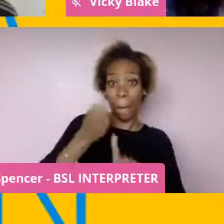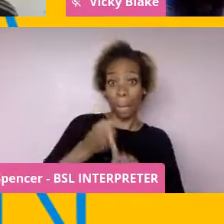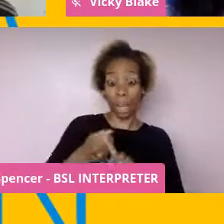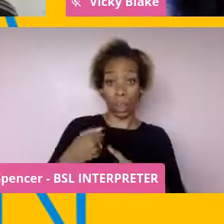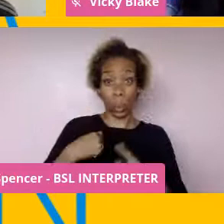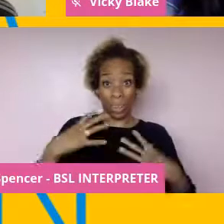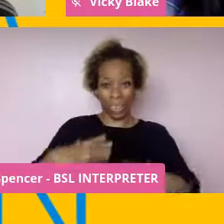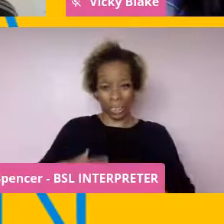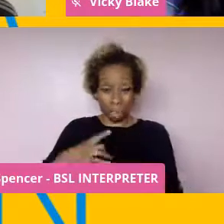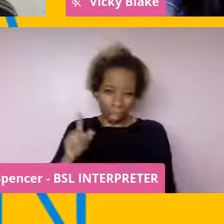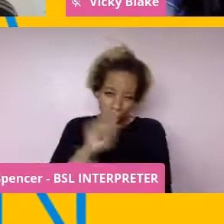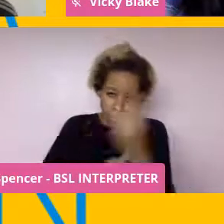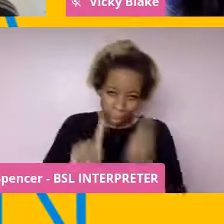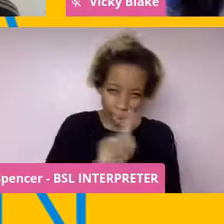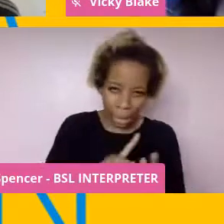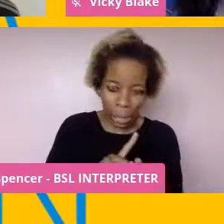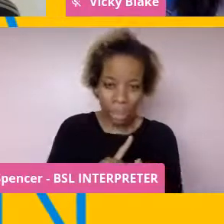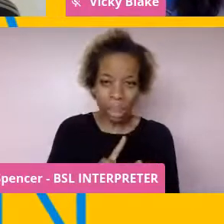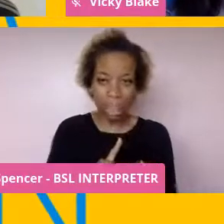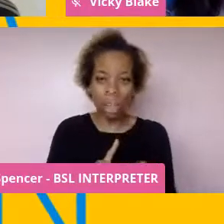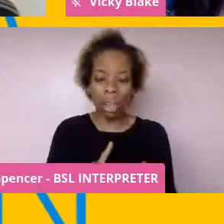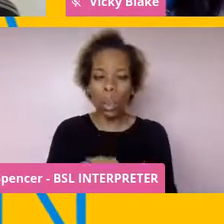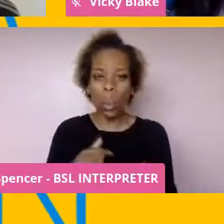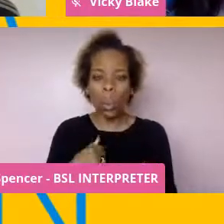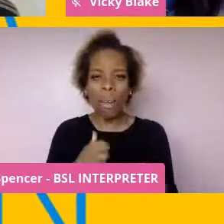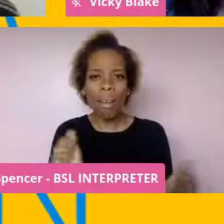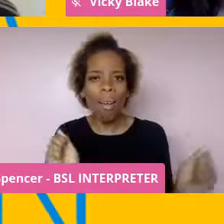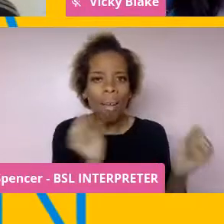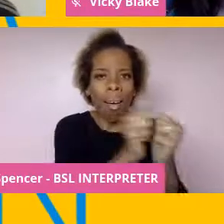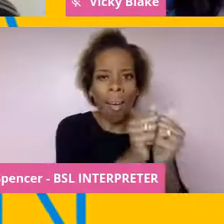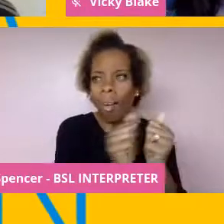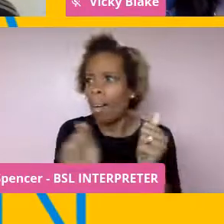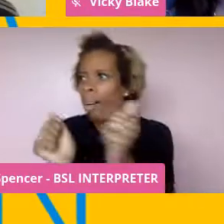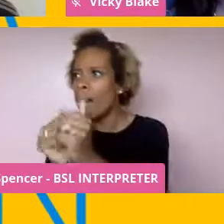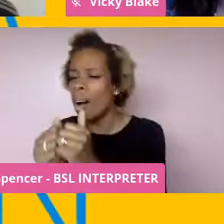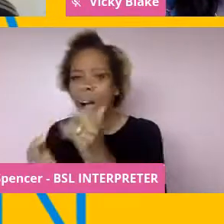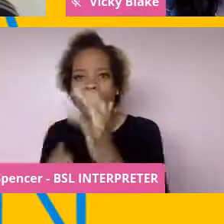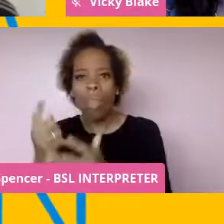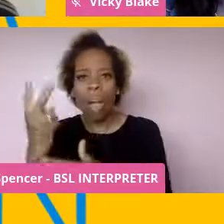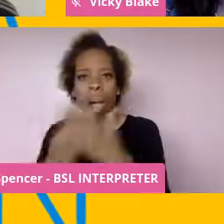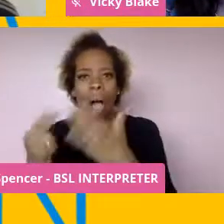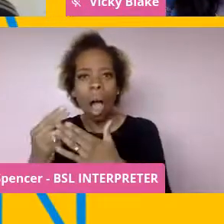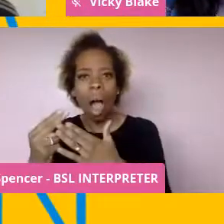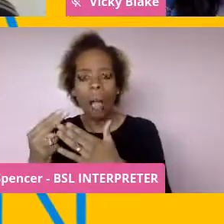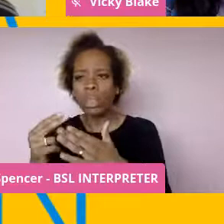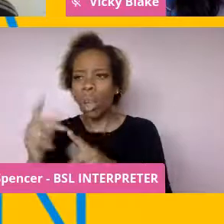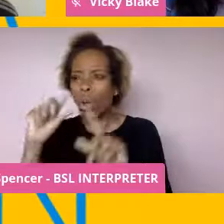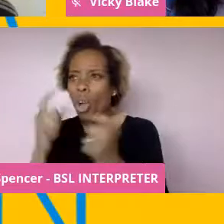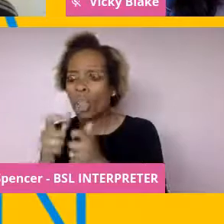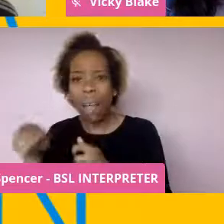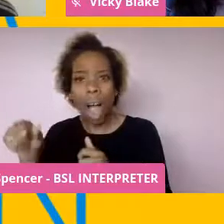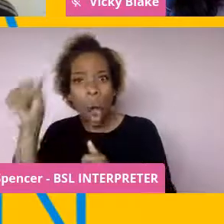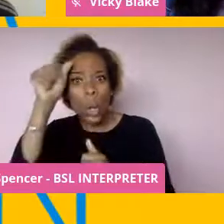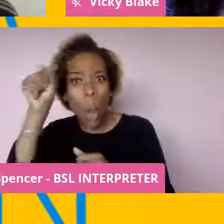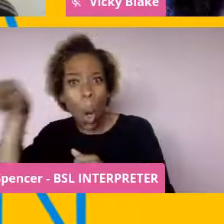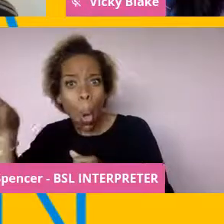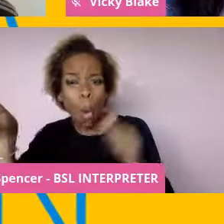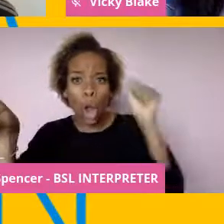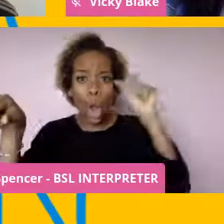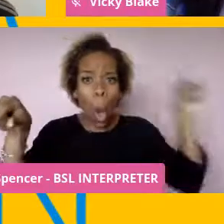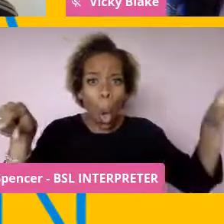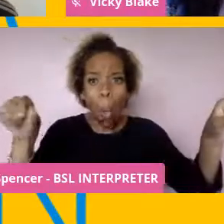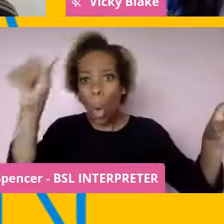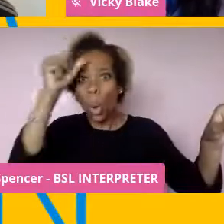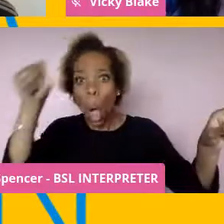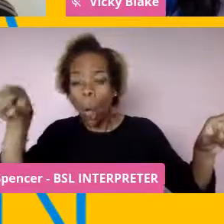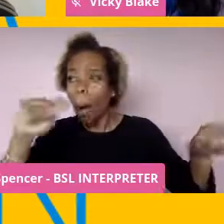that we established all sorts of allegiances with other art and design colleges where people know each other because they've all worked in the same field, mostly in the same galleries